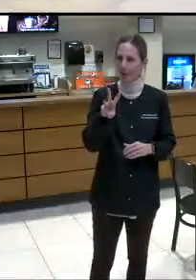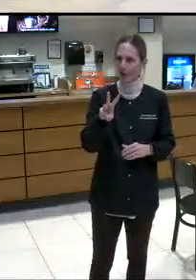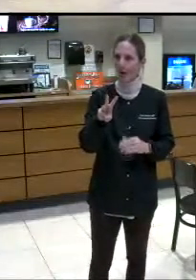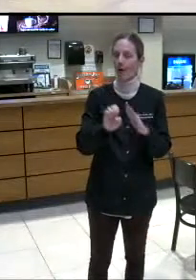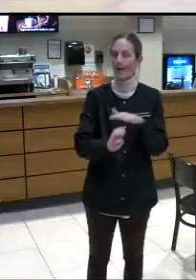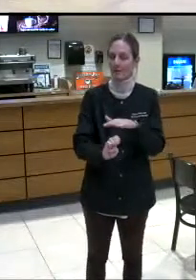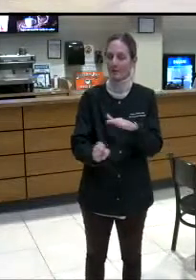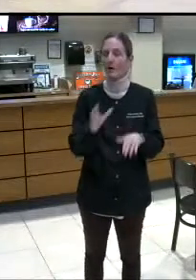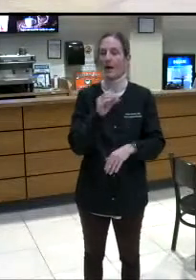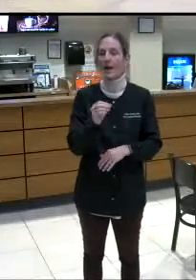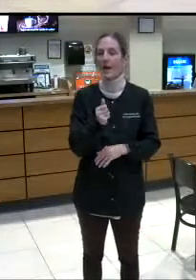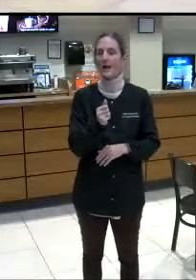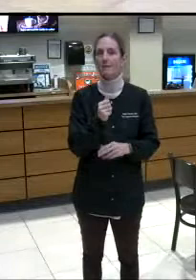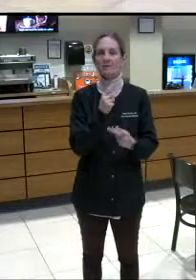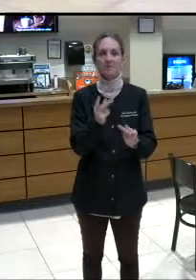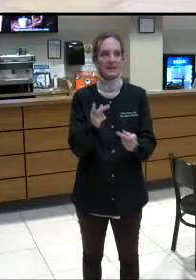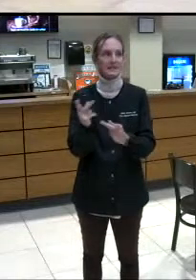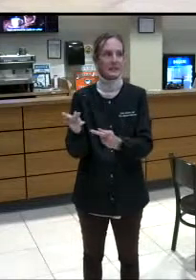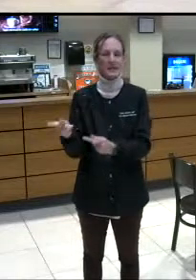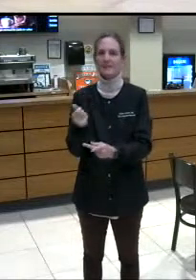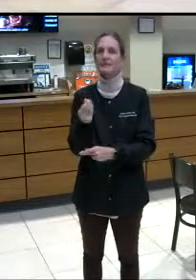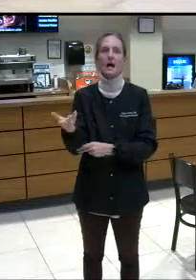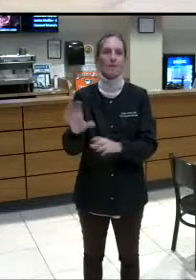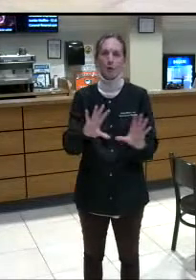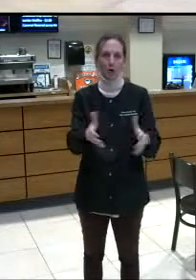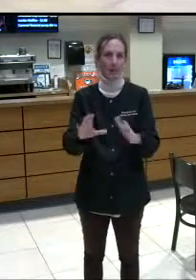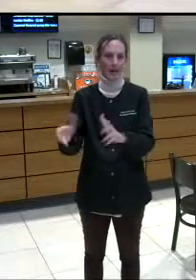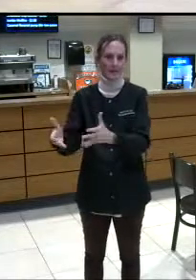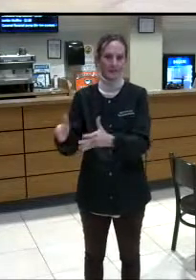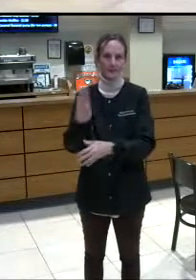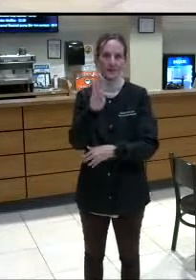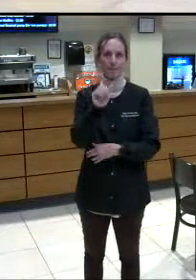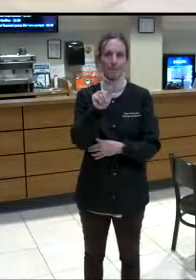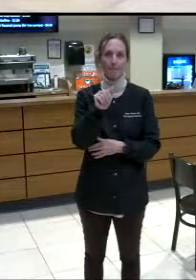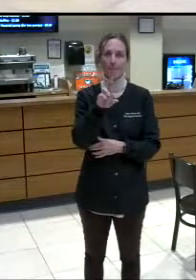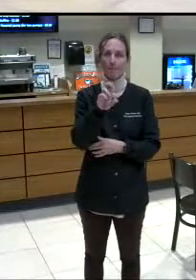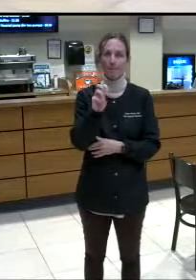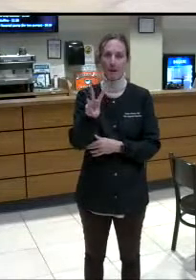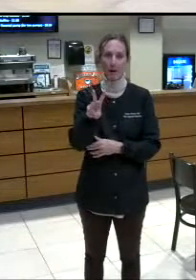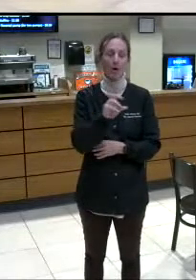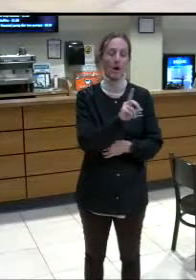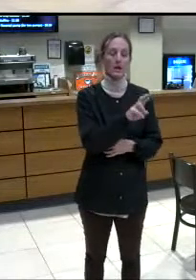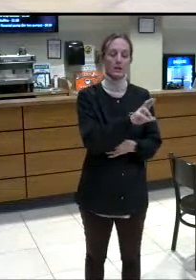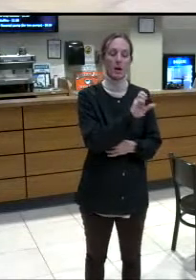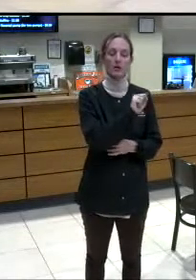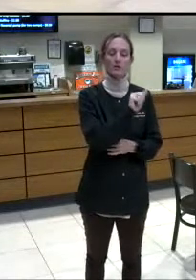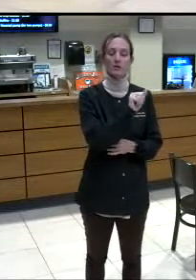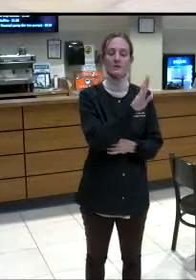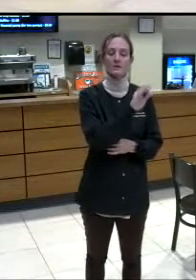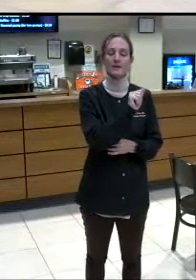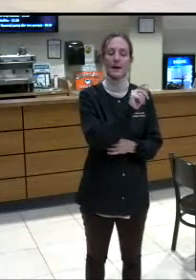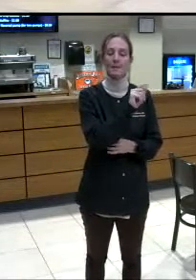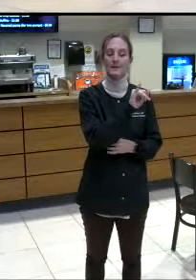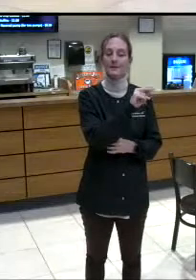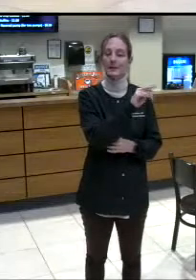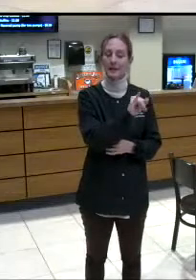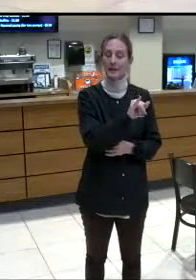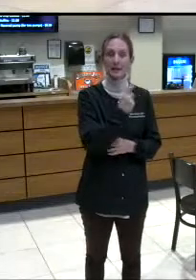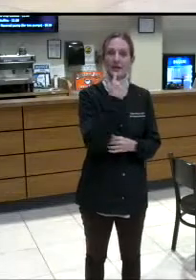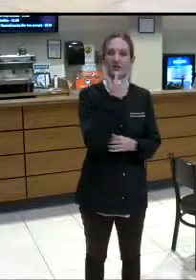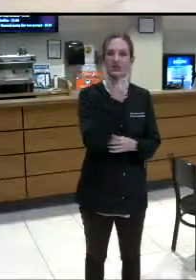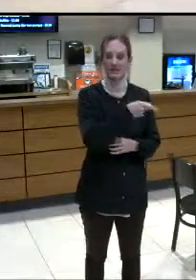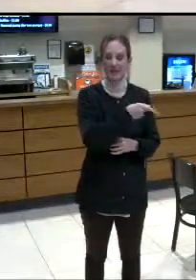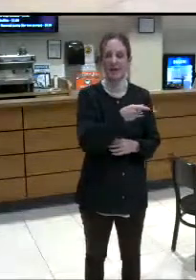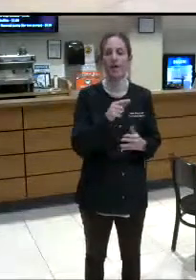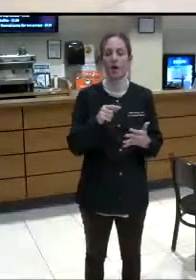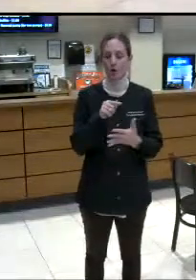visited several classes at that school. Dr. Sabatini said, this is what my challenge is. She identified the